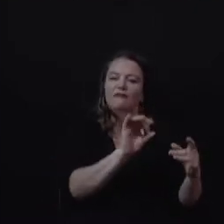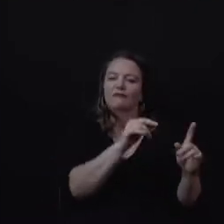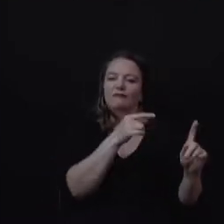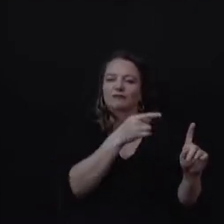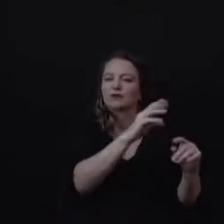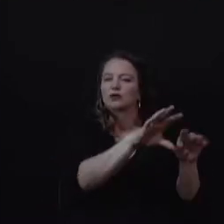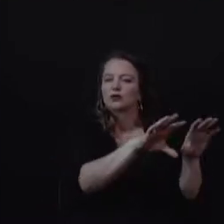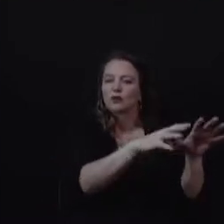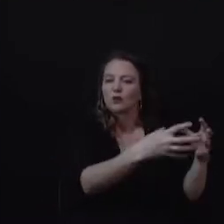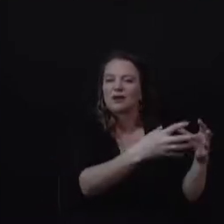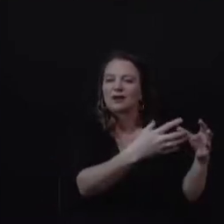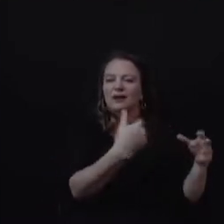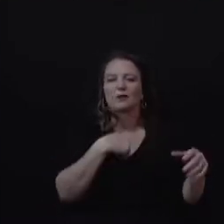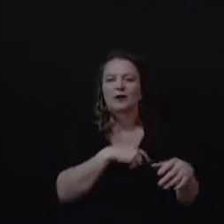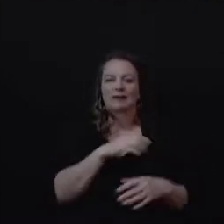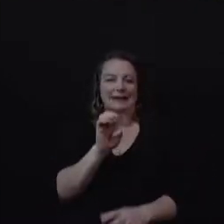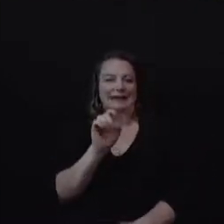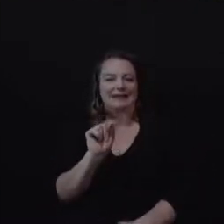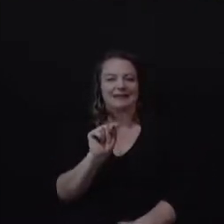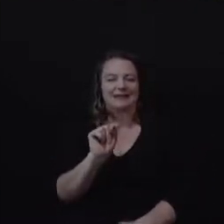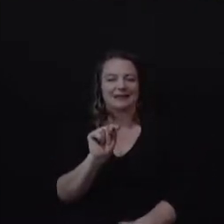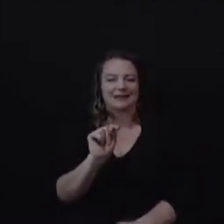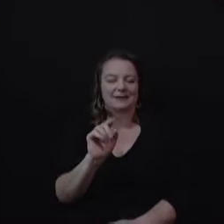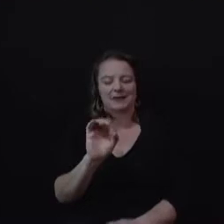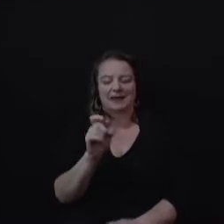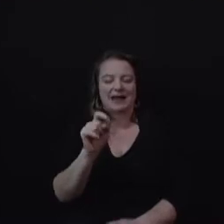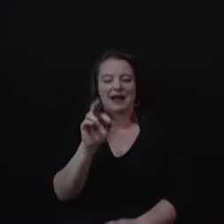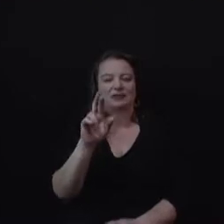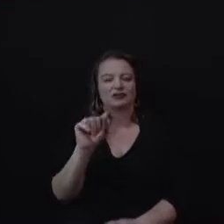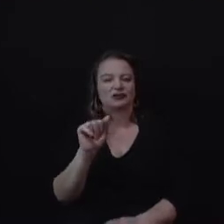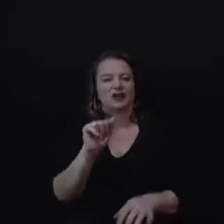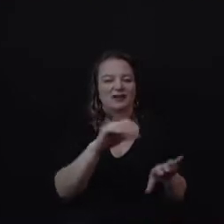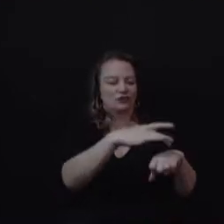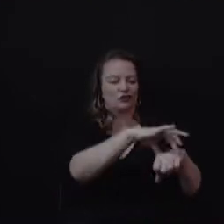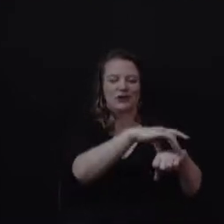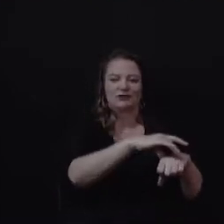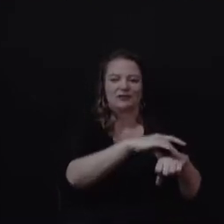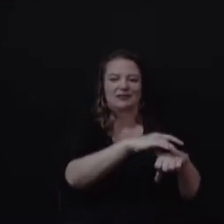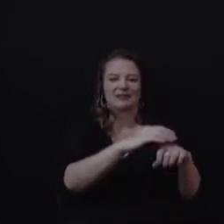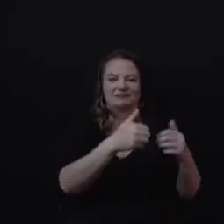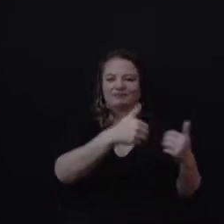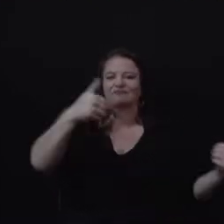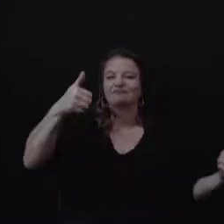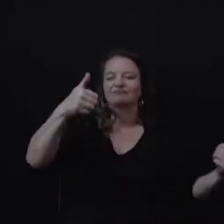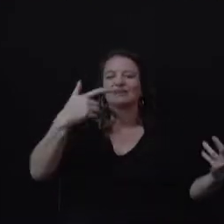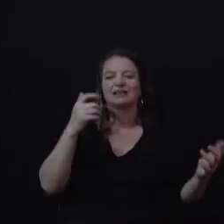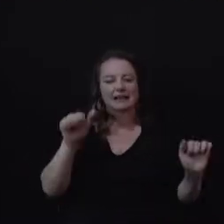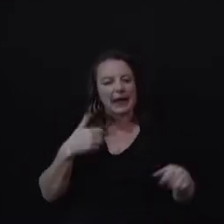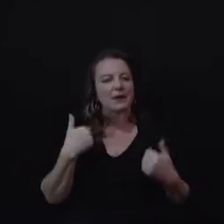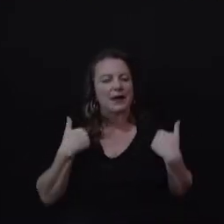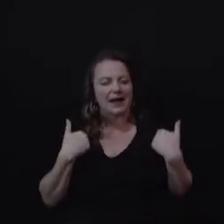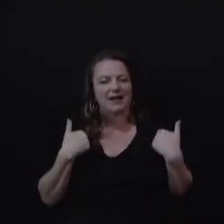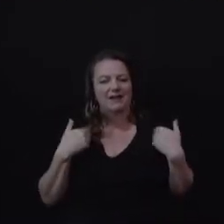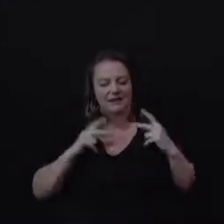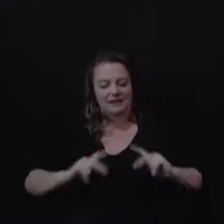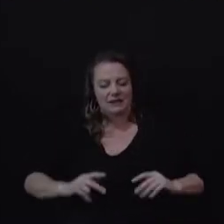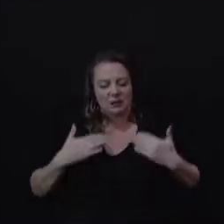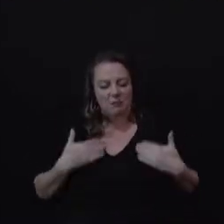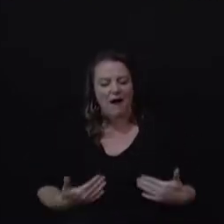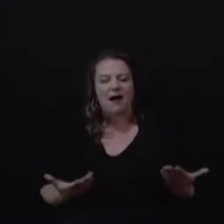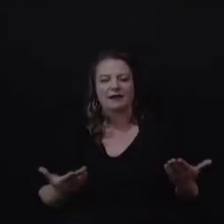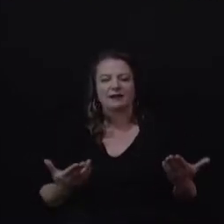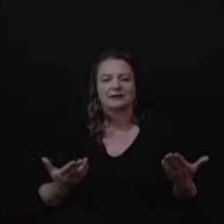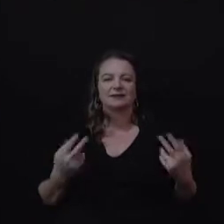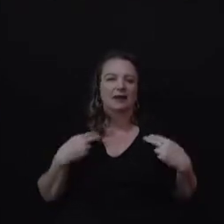like ETs, we're extraterrestrials here on this planet. Yeah, we have a physical body. Yes, there's a hospital or